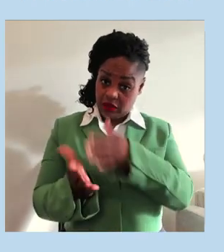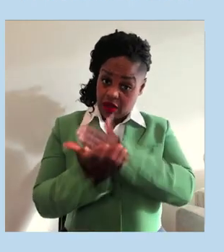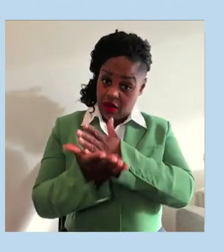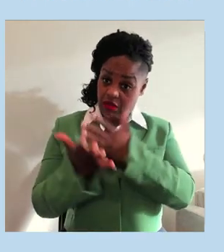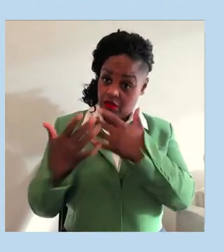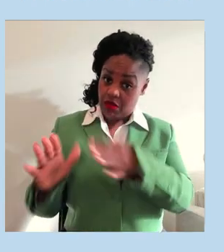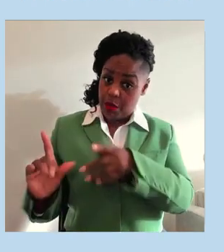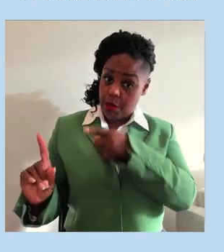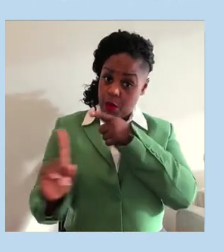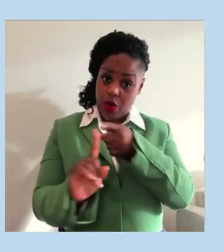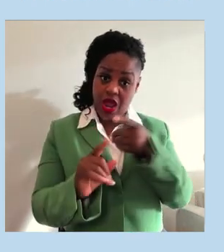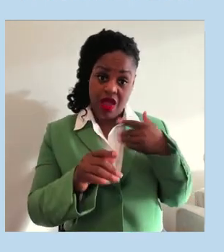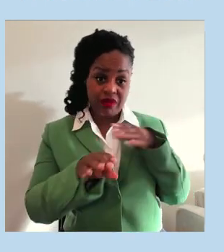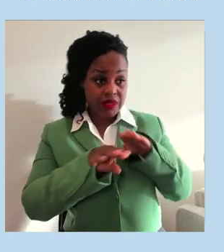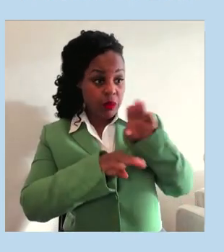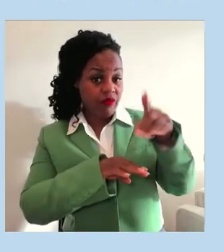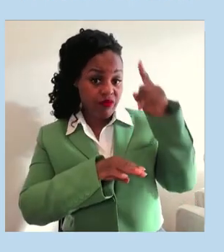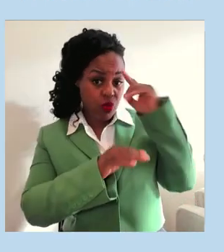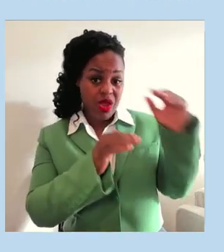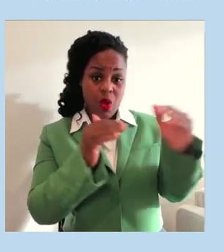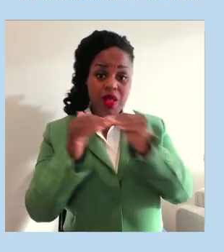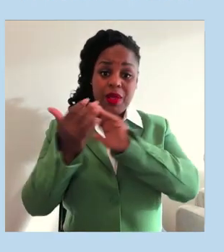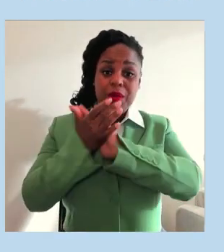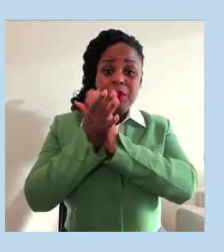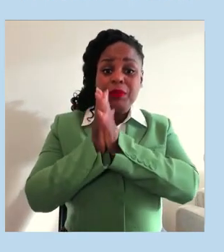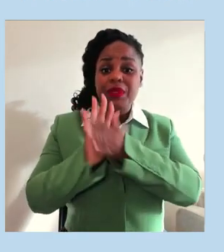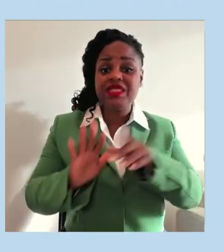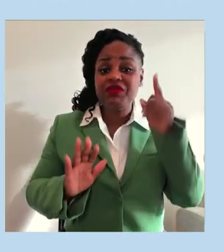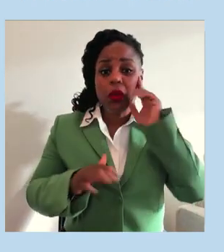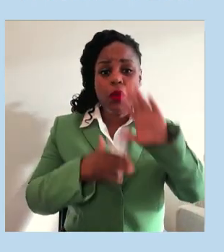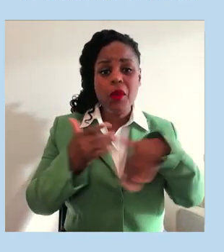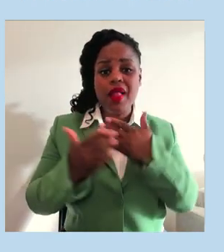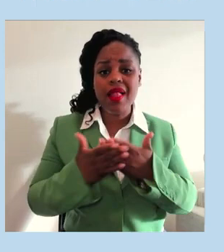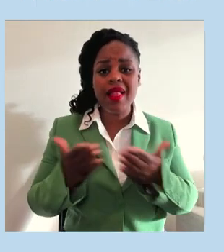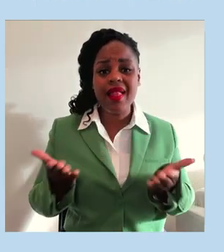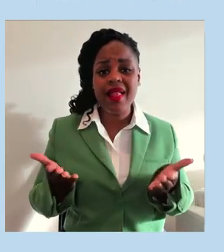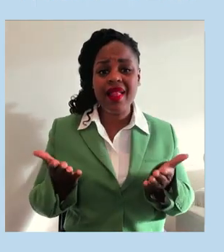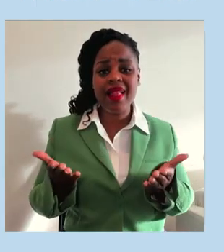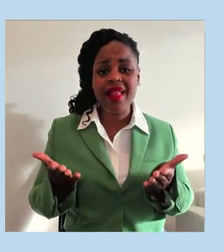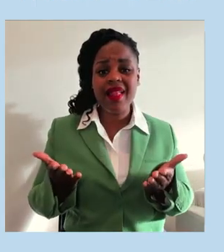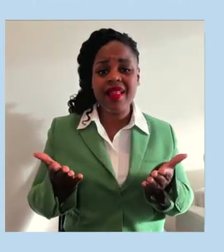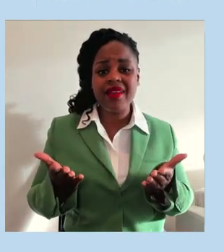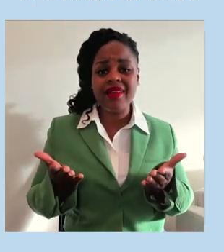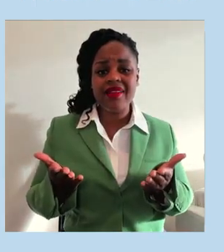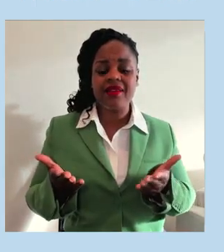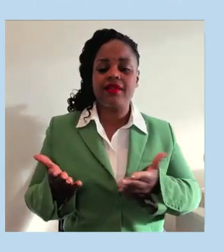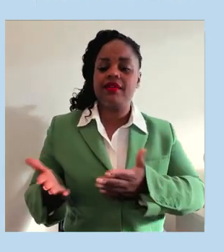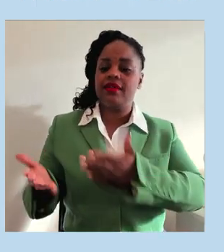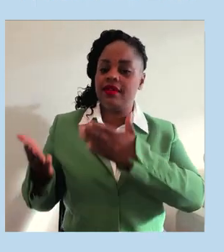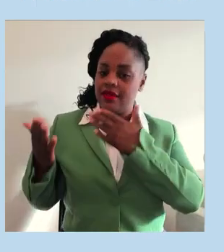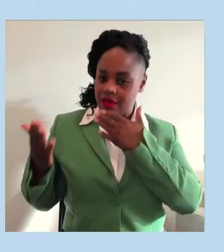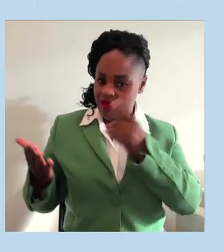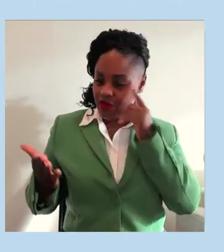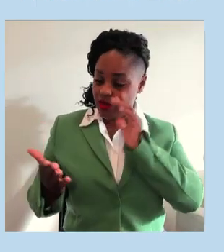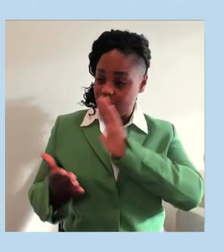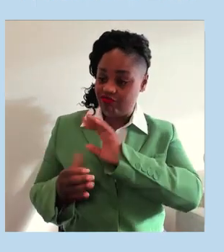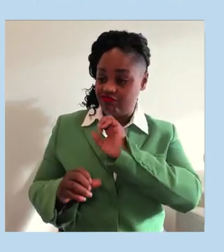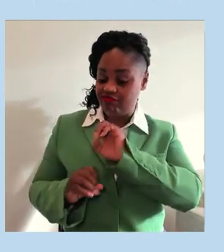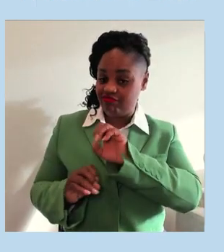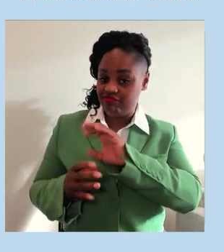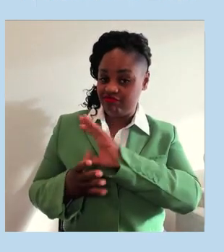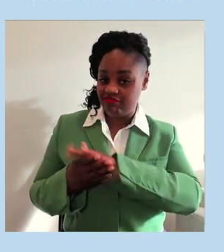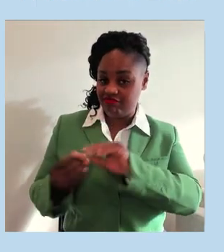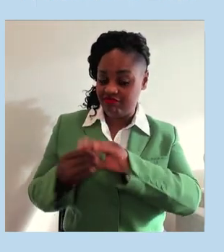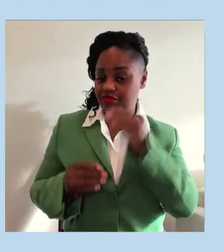Thank you so much, Weiwei, for your sharing your experiences and again, your very, very practical